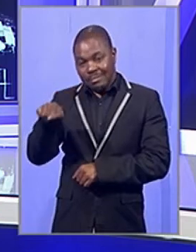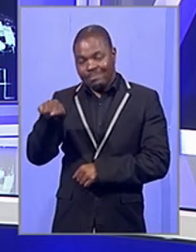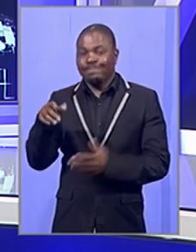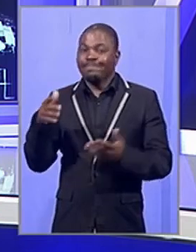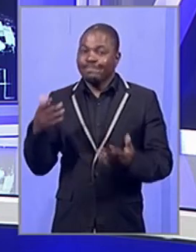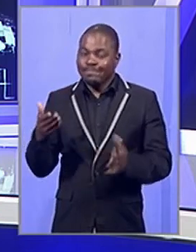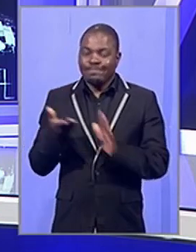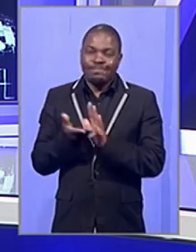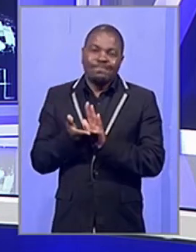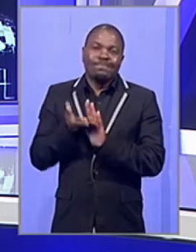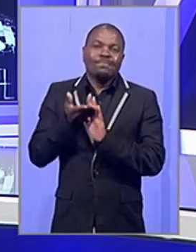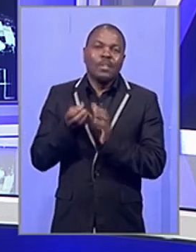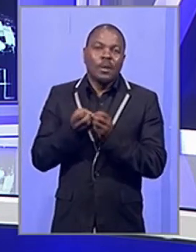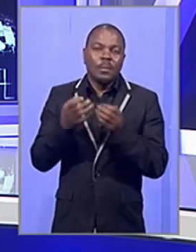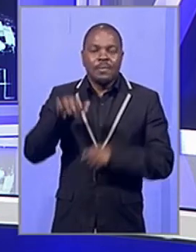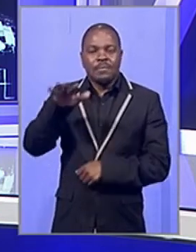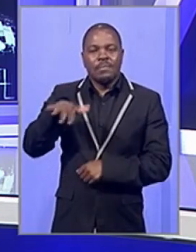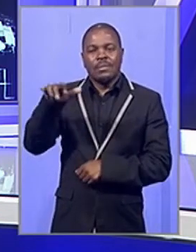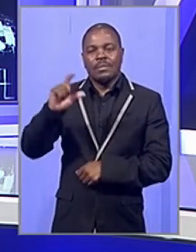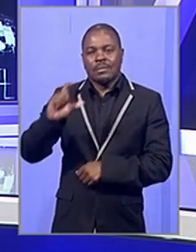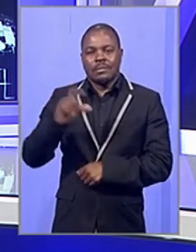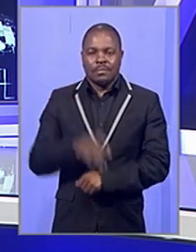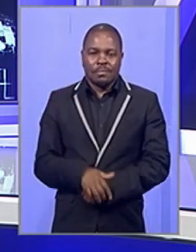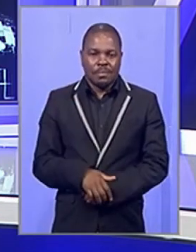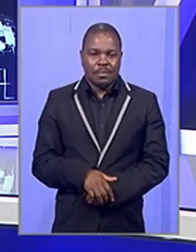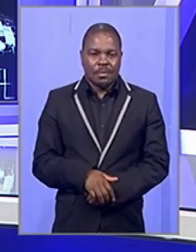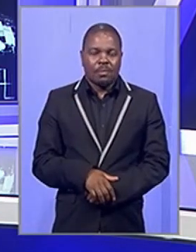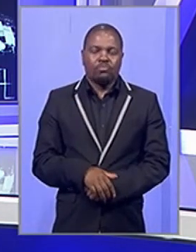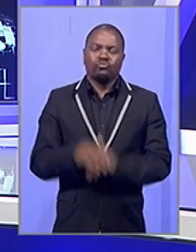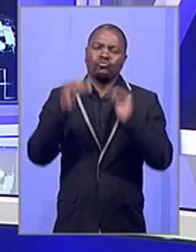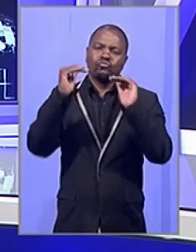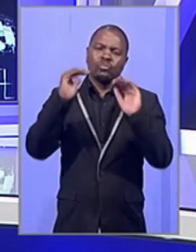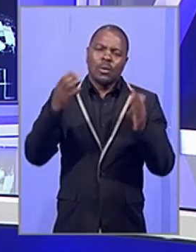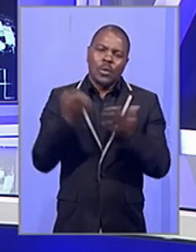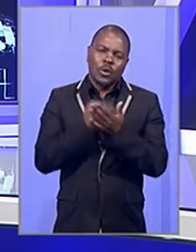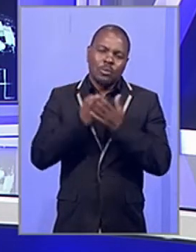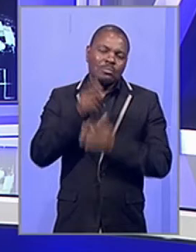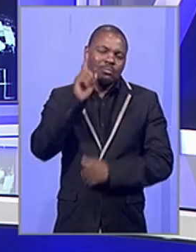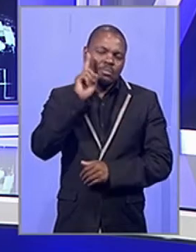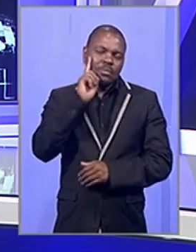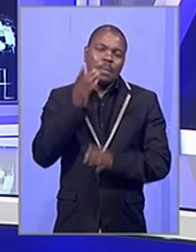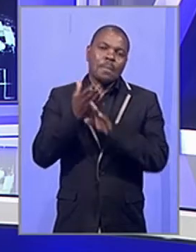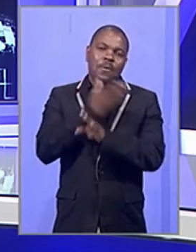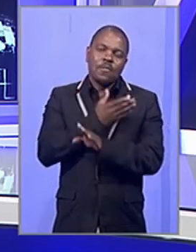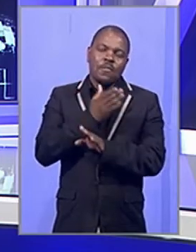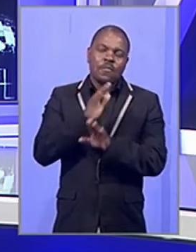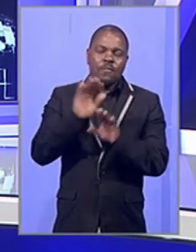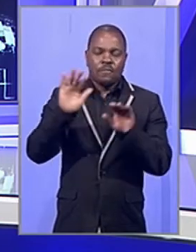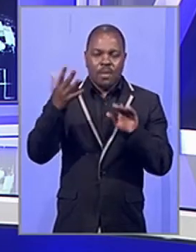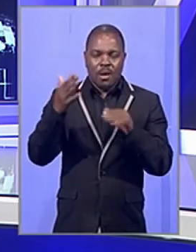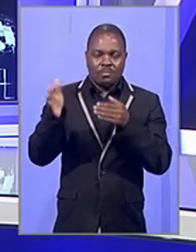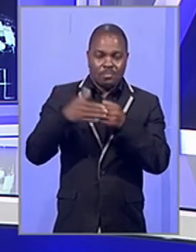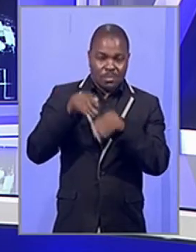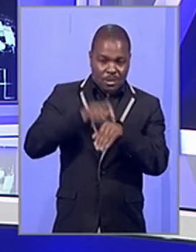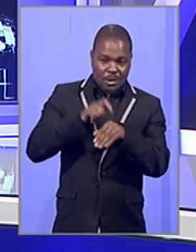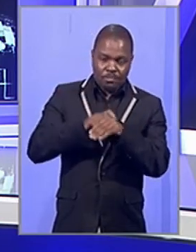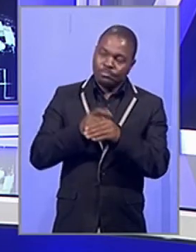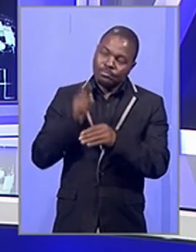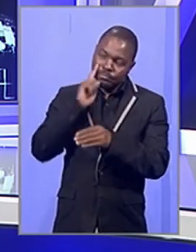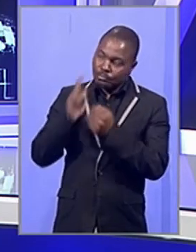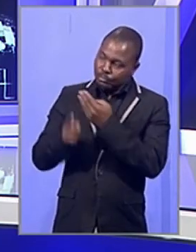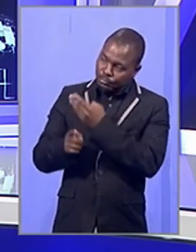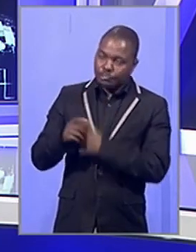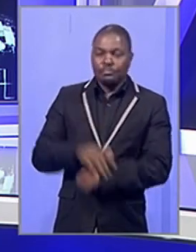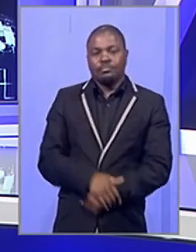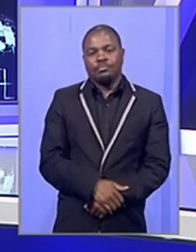gore e tla oketšega ka 15 cents. Bjale a re boneng ka boripana gore mebaraka e be ye mebjang ge JSE e